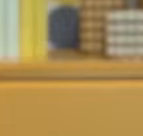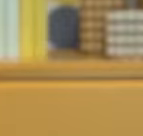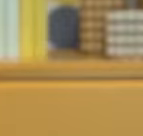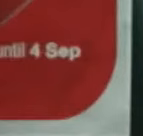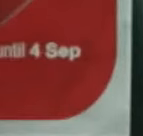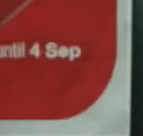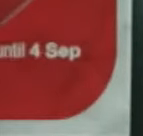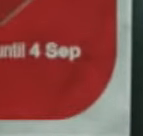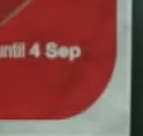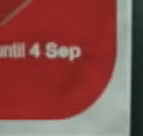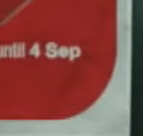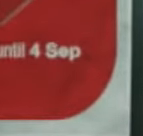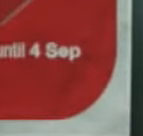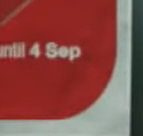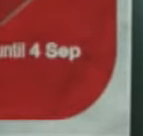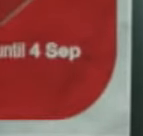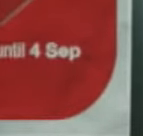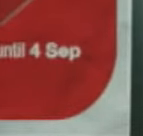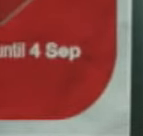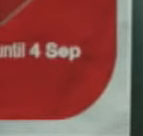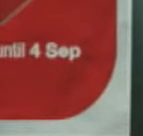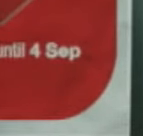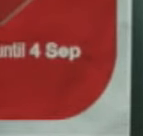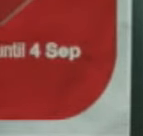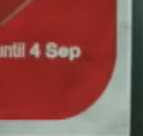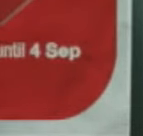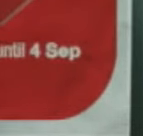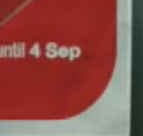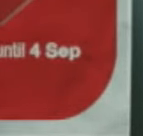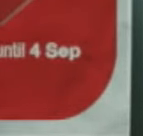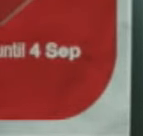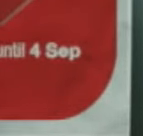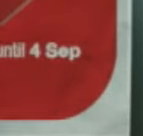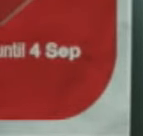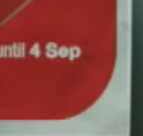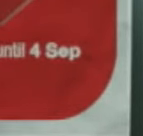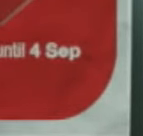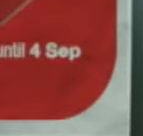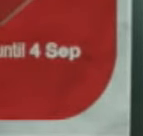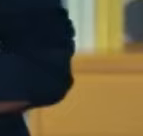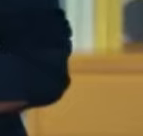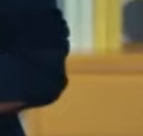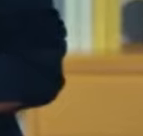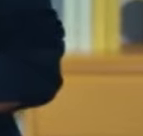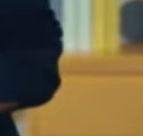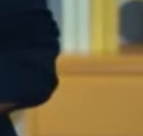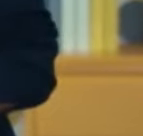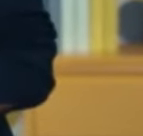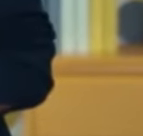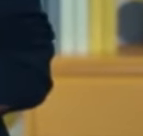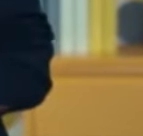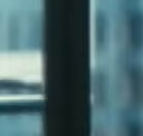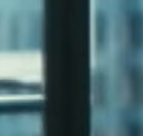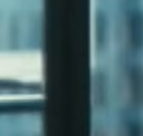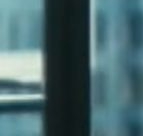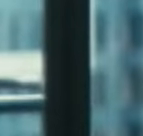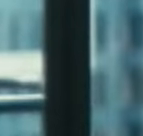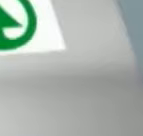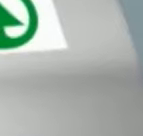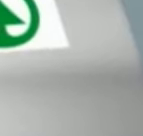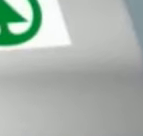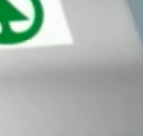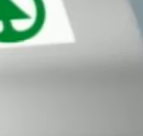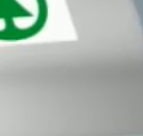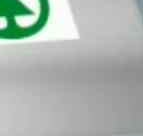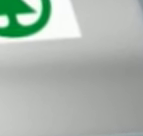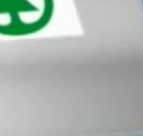$86.99? Wow! And Spa Macaroni or Spaghetti, any two for 25 Imlangeni. What? It's